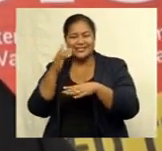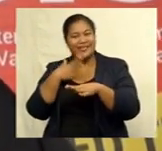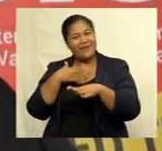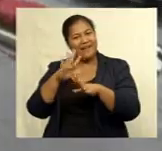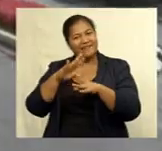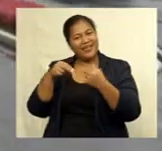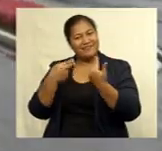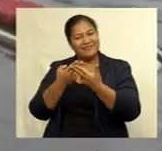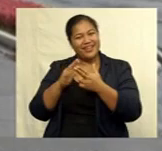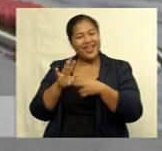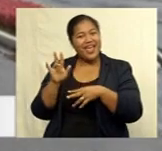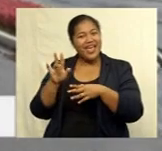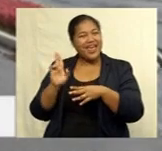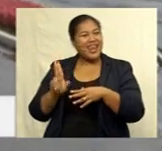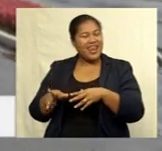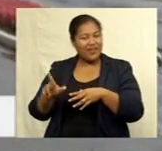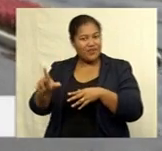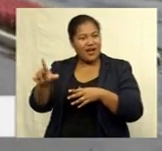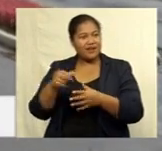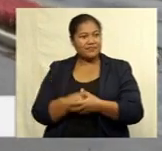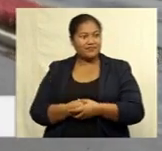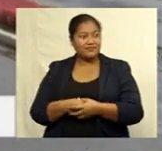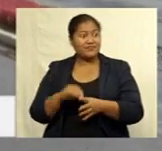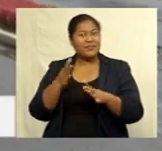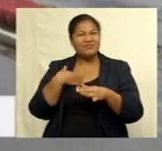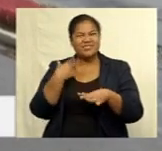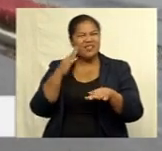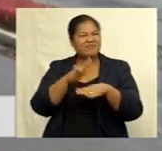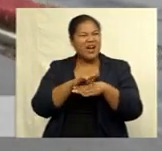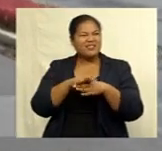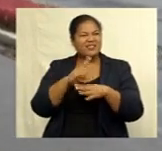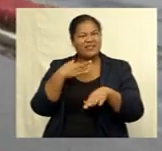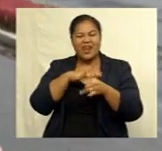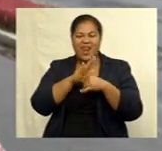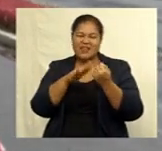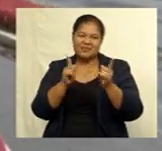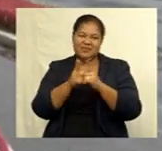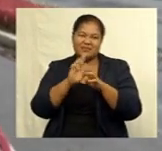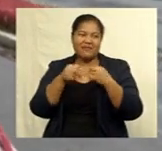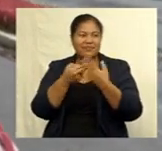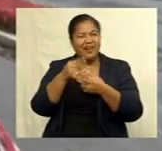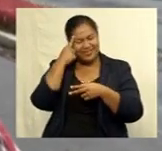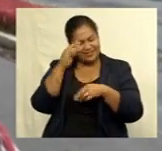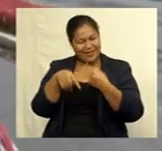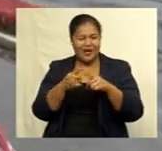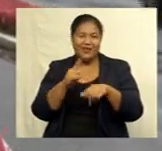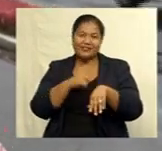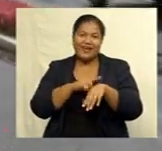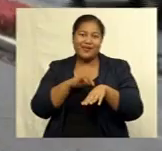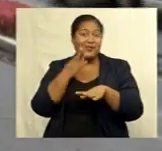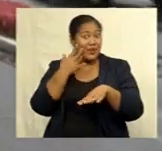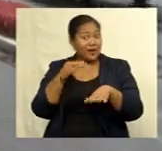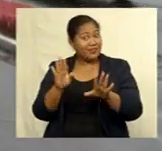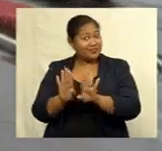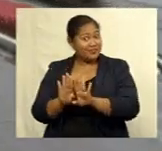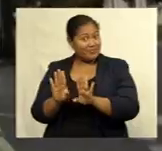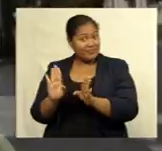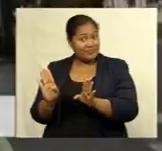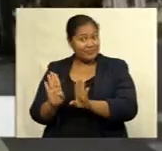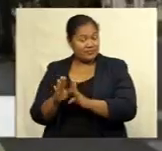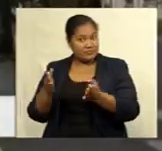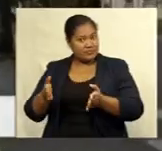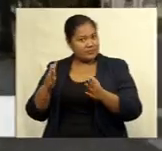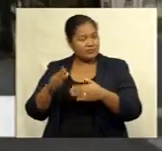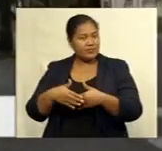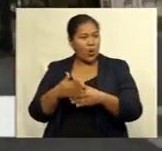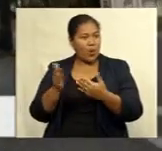Ovalau. It has been months since I last saw my family, and I think it's about time the borders are lifted and I return home. I